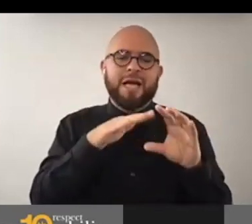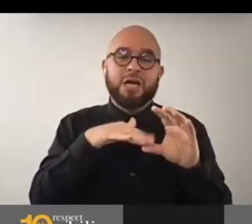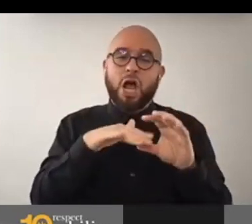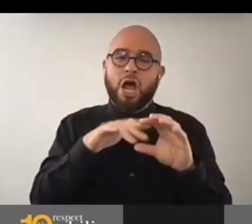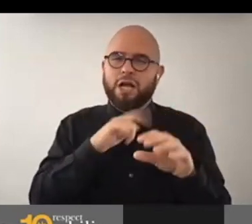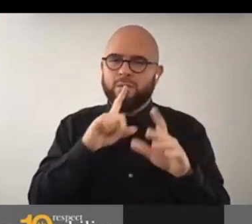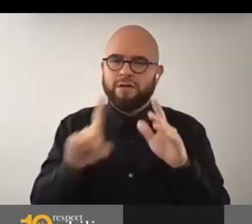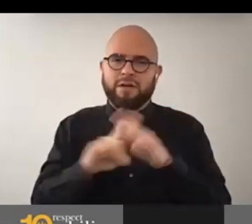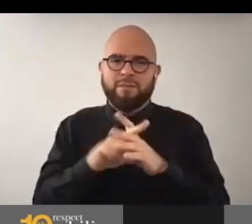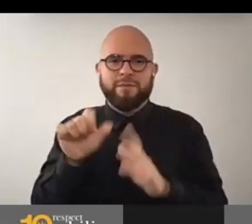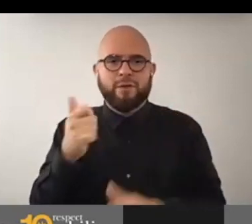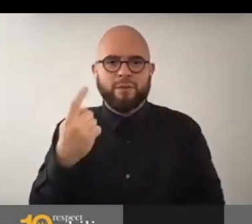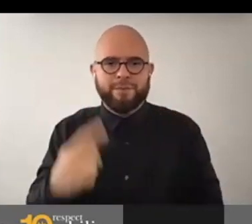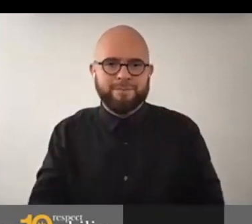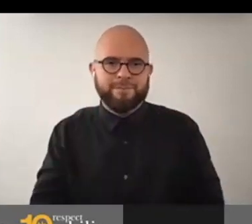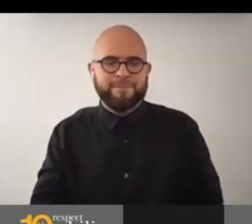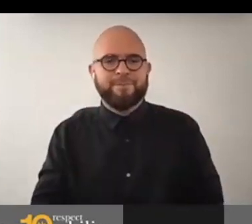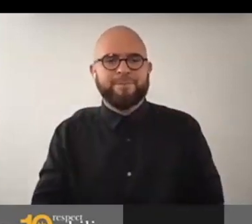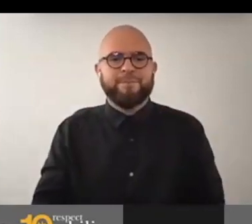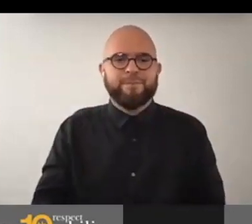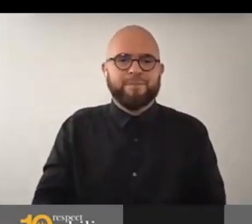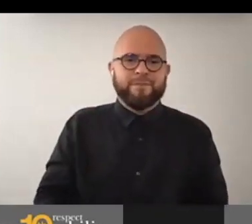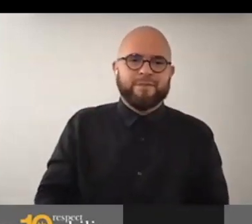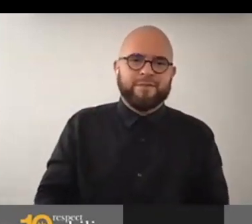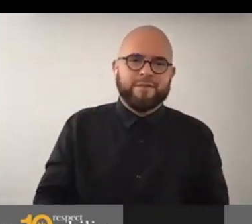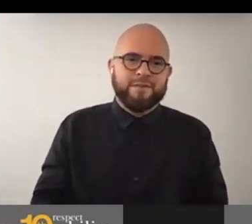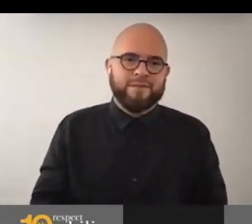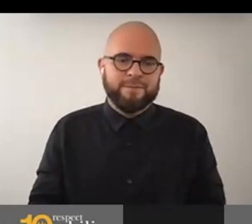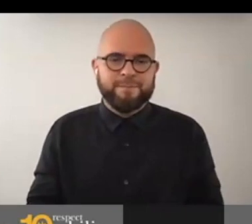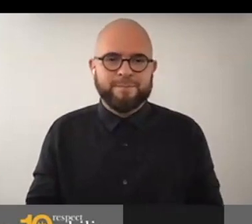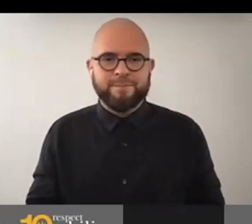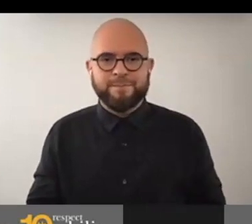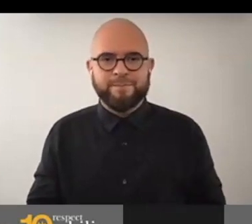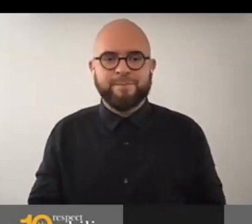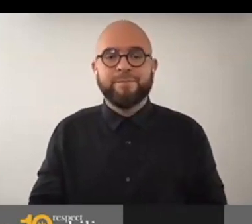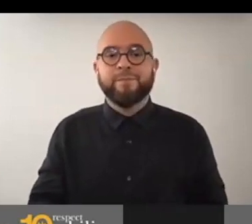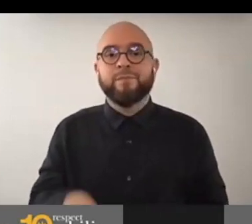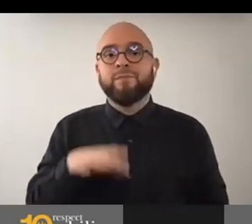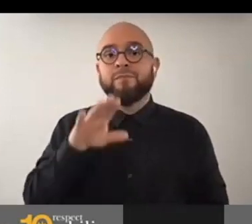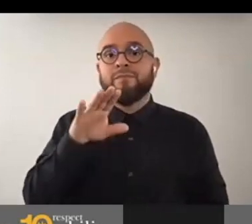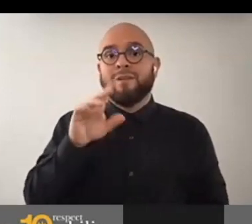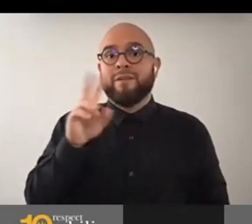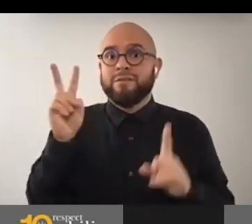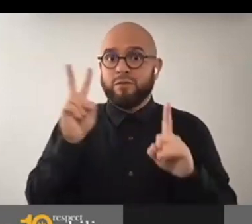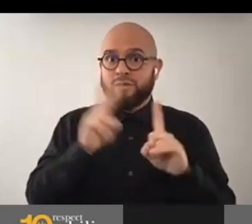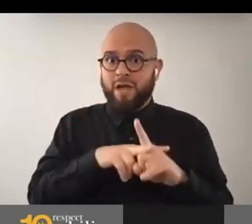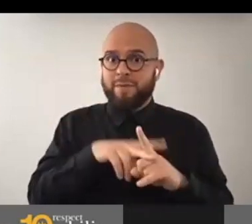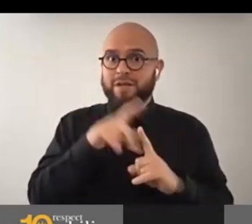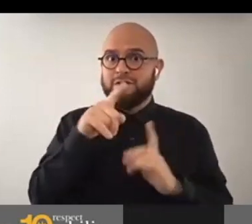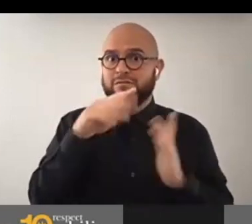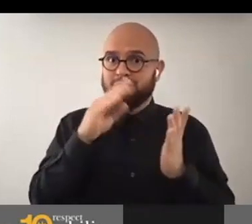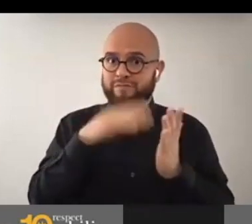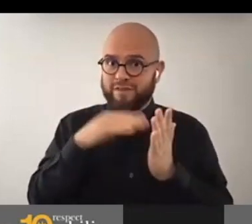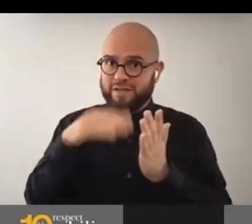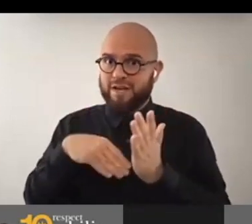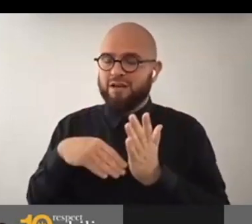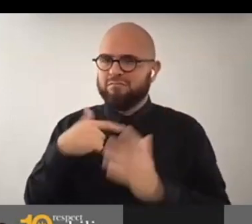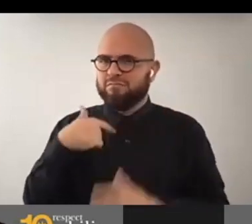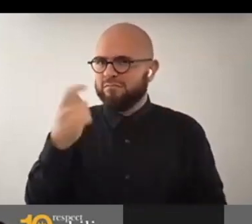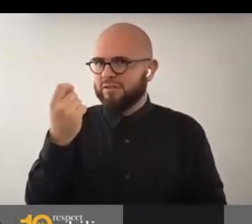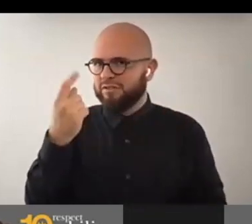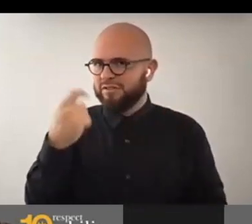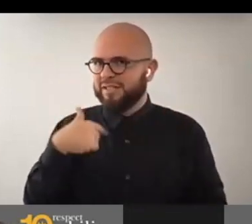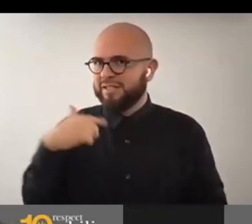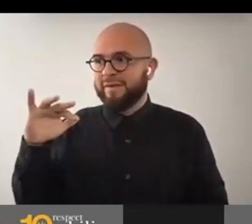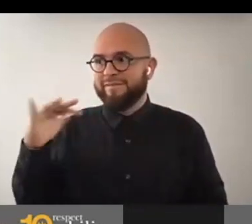one. The other one is when you're doing the application, and this is what I did on my 5th one and not on the